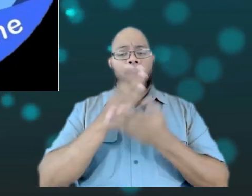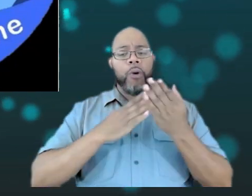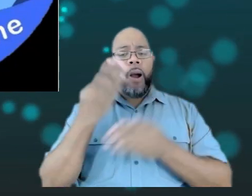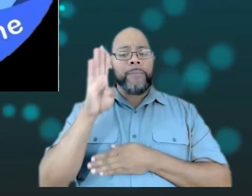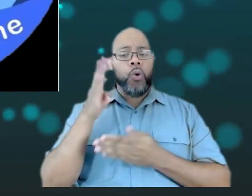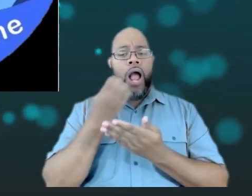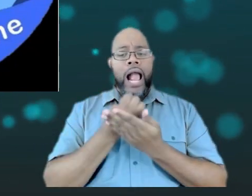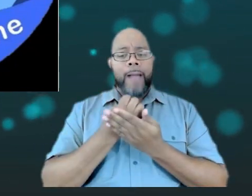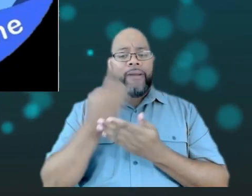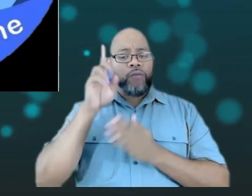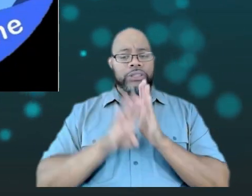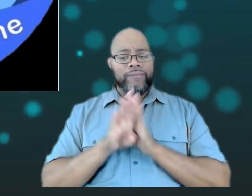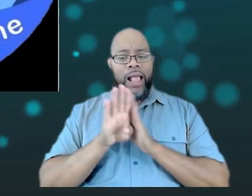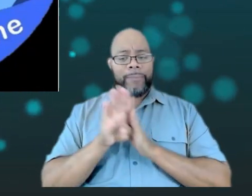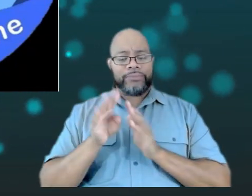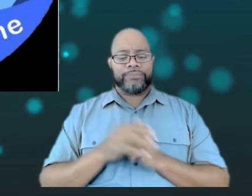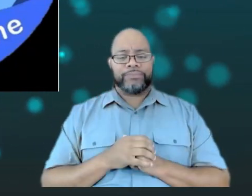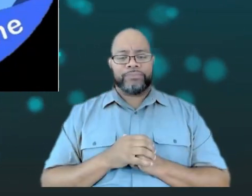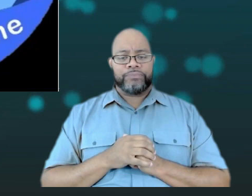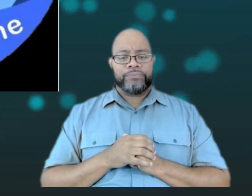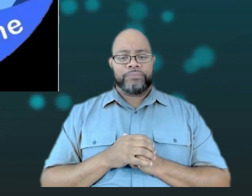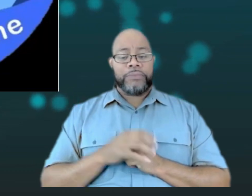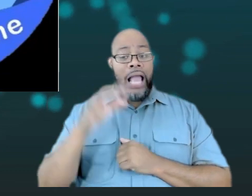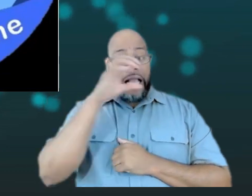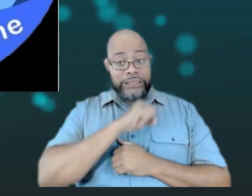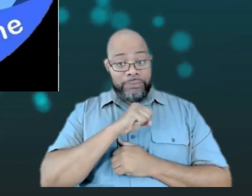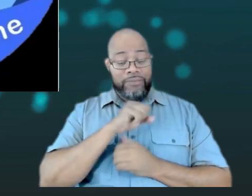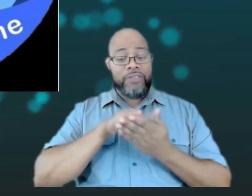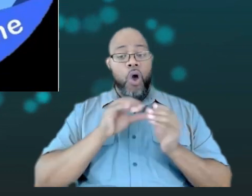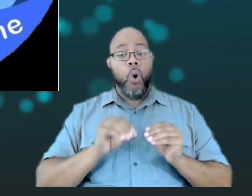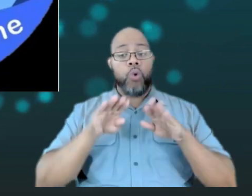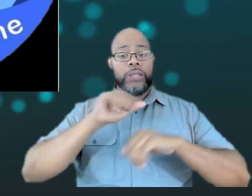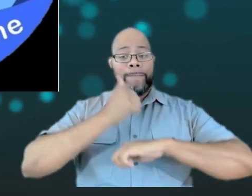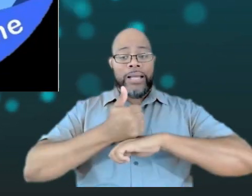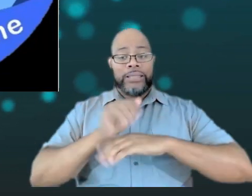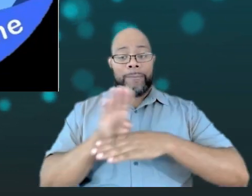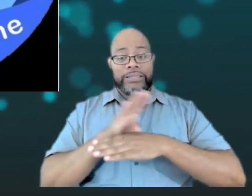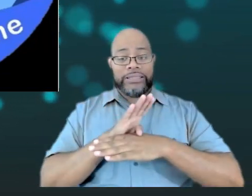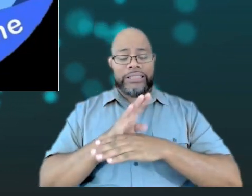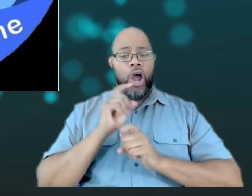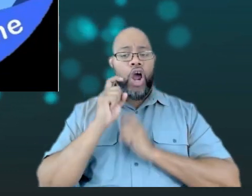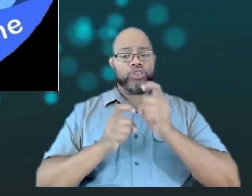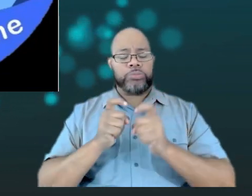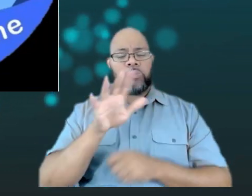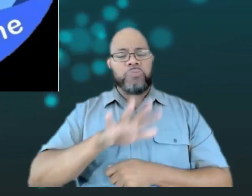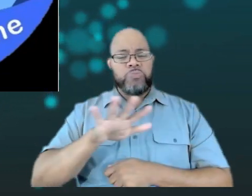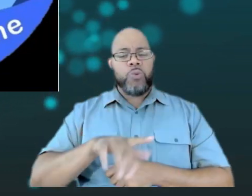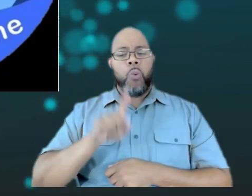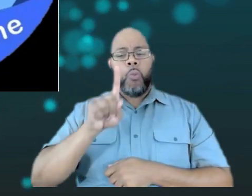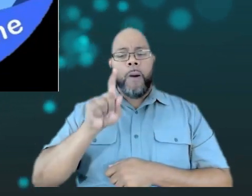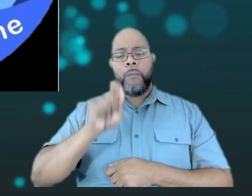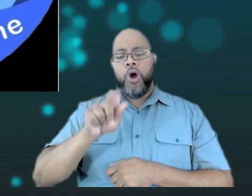blue economy for development. It is estimated that ocean-based industries contribute